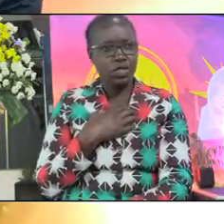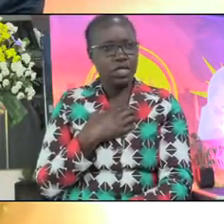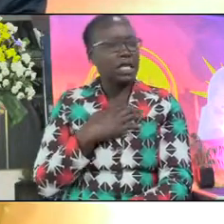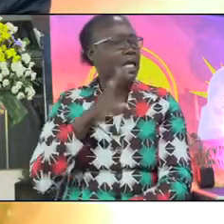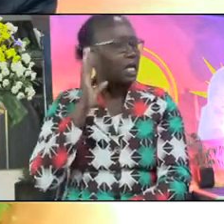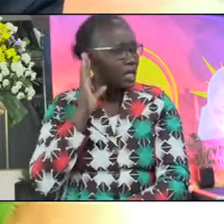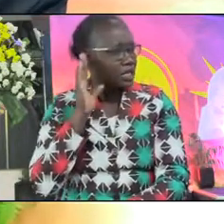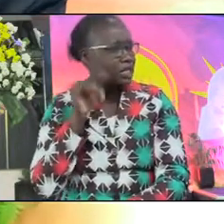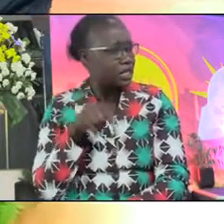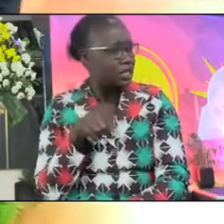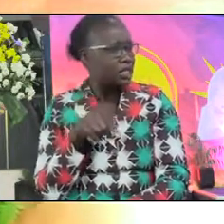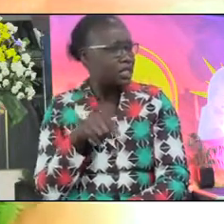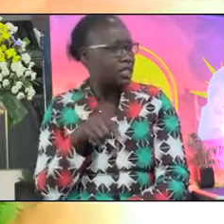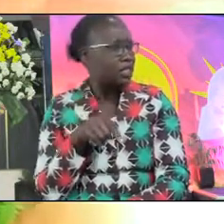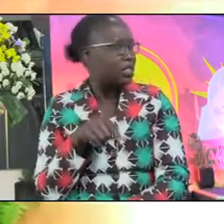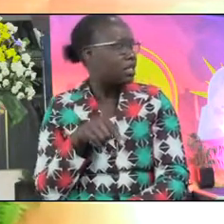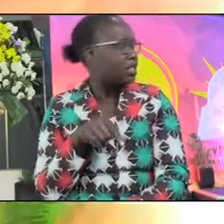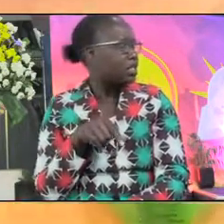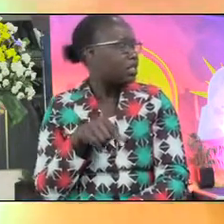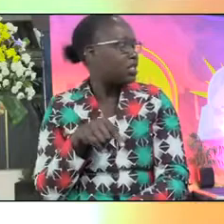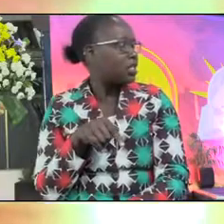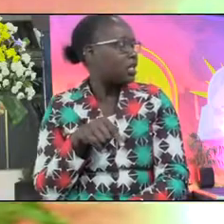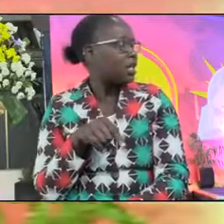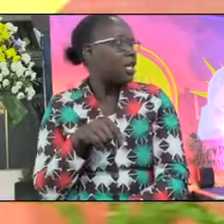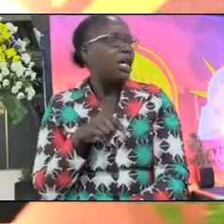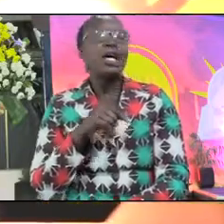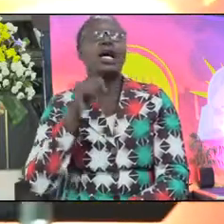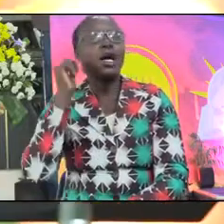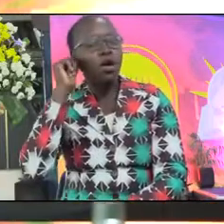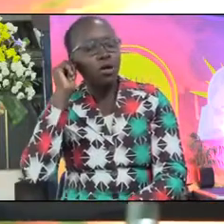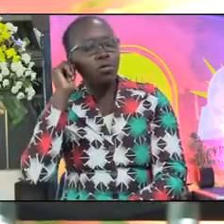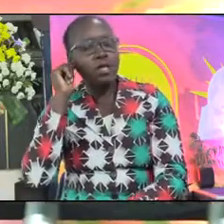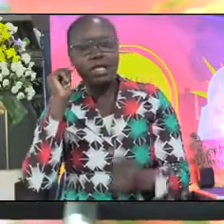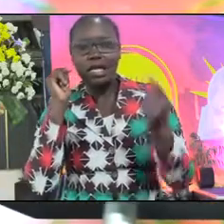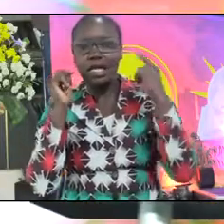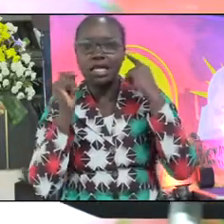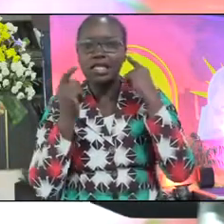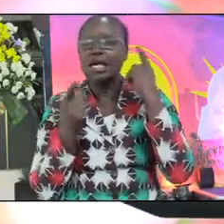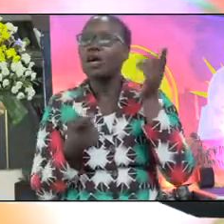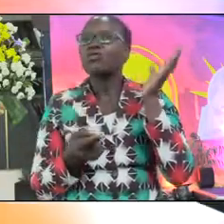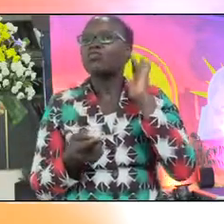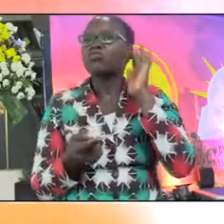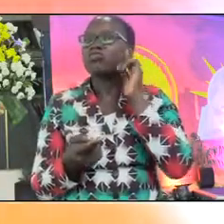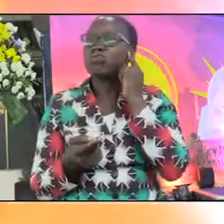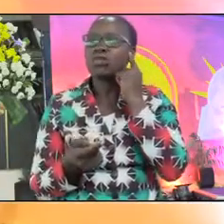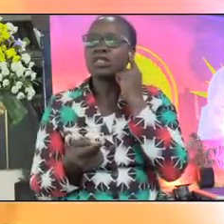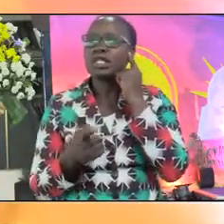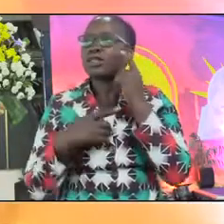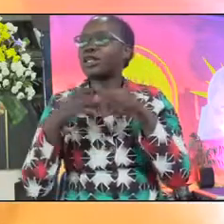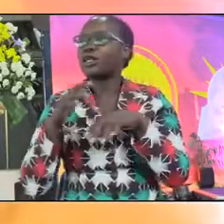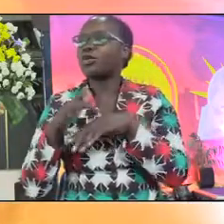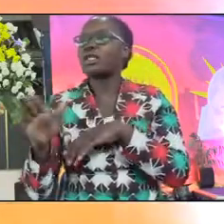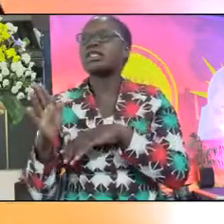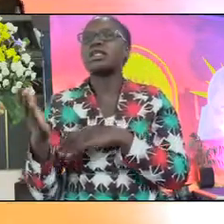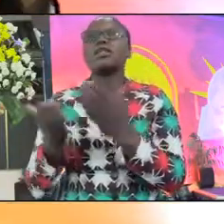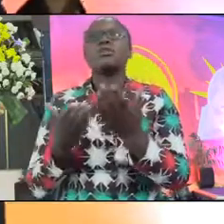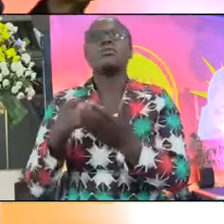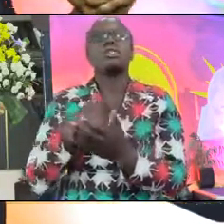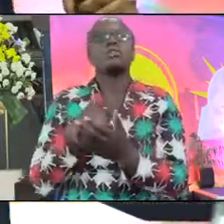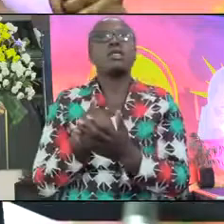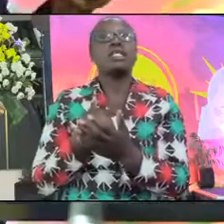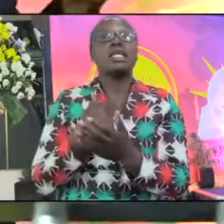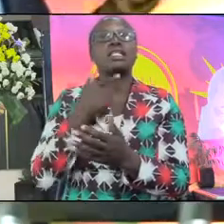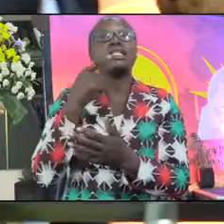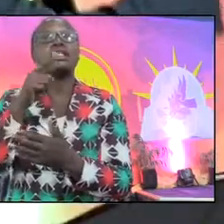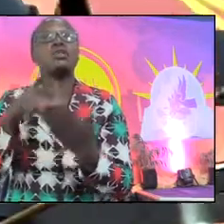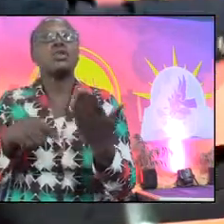I heard her with this ear, and I opened this one, closed this one, and I went about my business. And